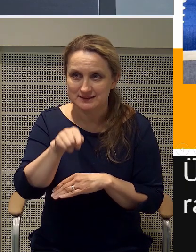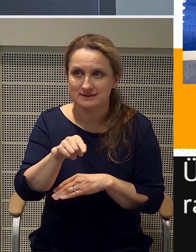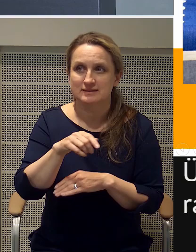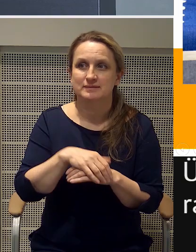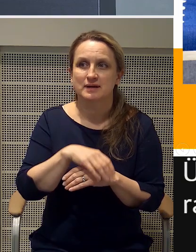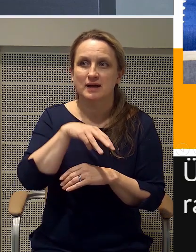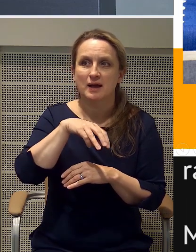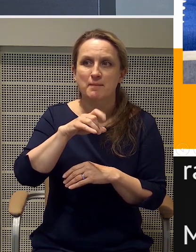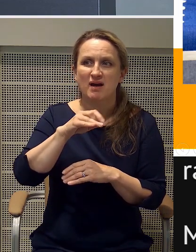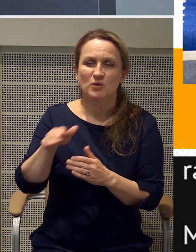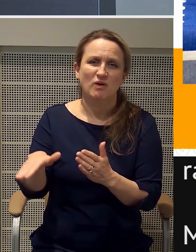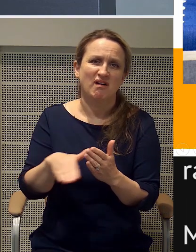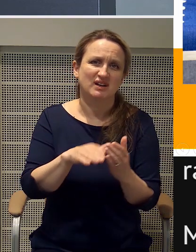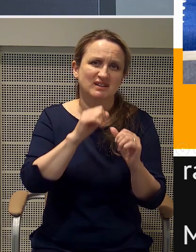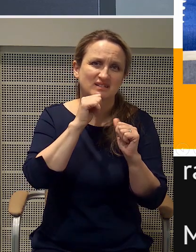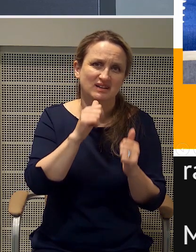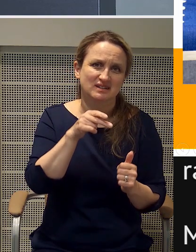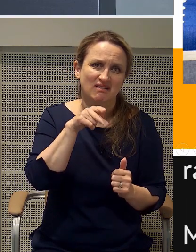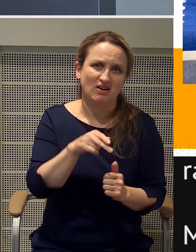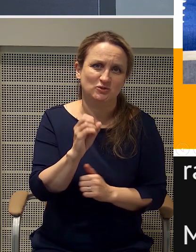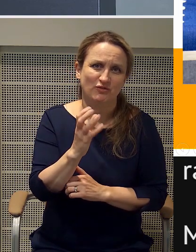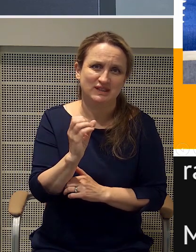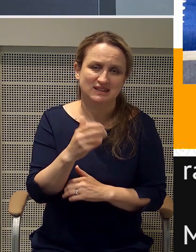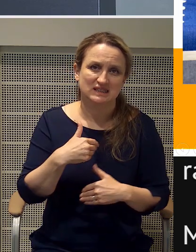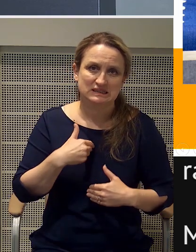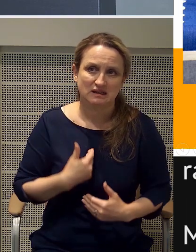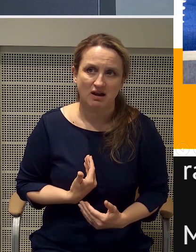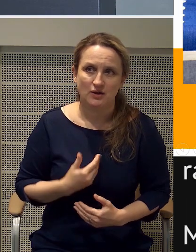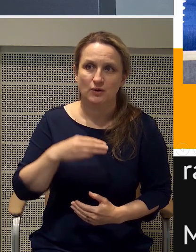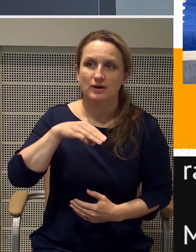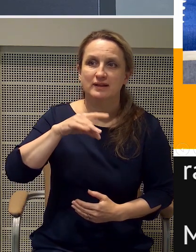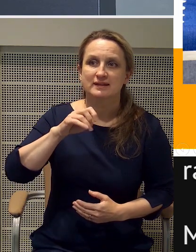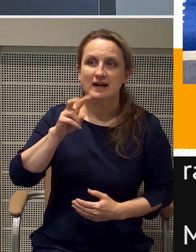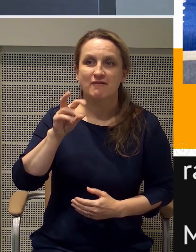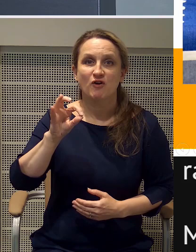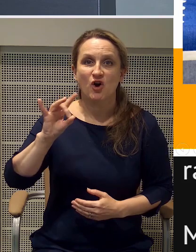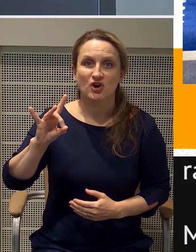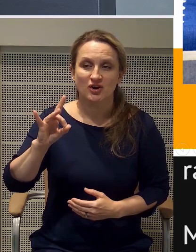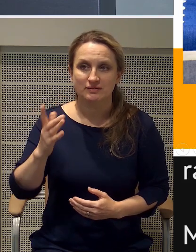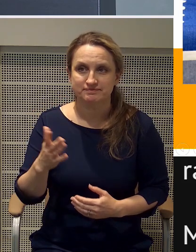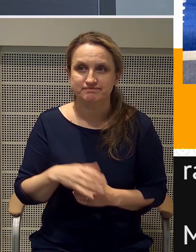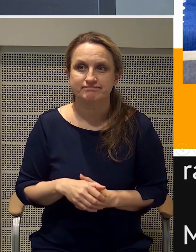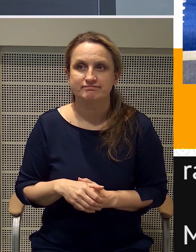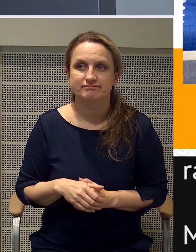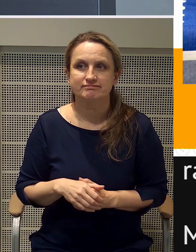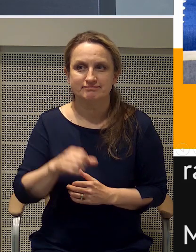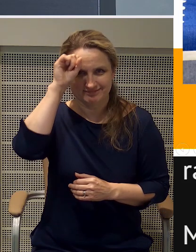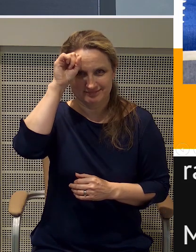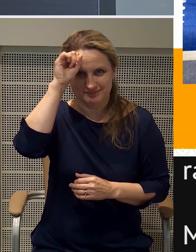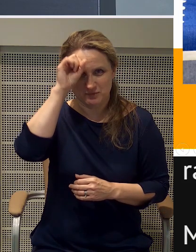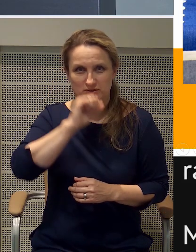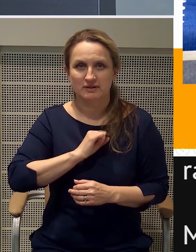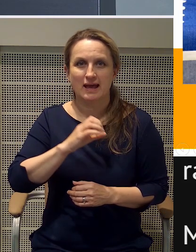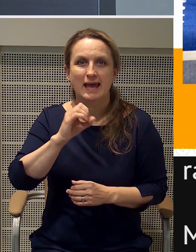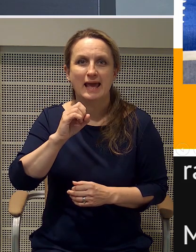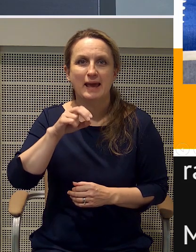the children involved. Pavel went to Germany. Maru, we couldn't unfortunately help.